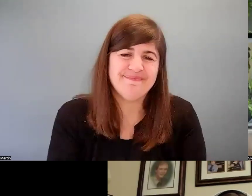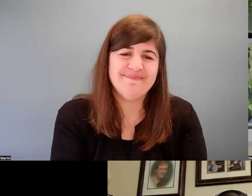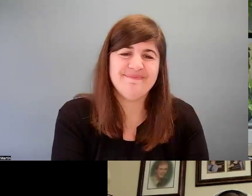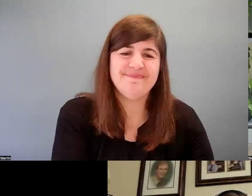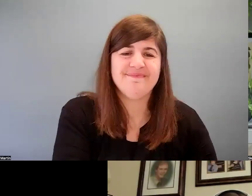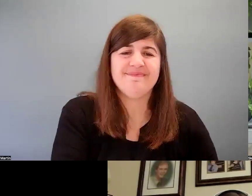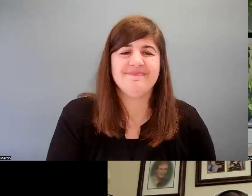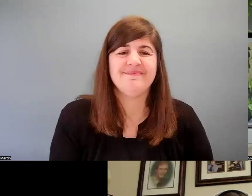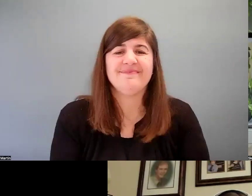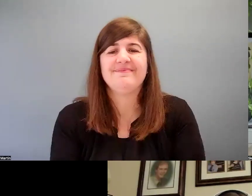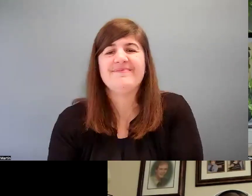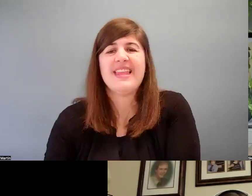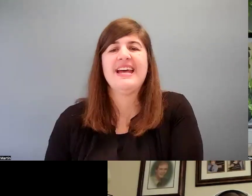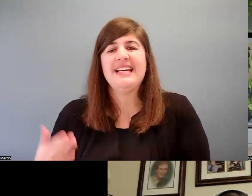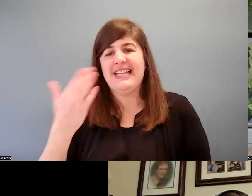All right, next question.